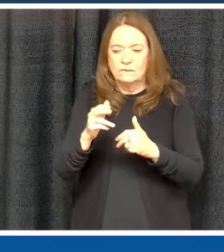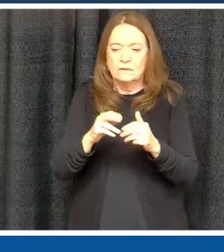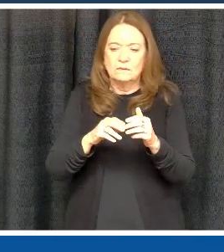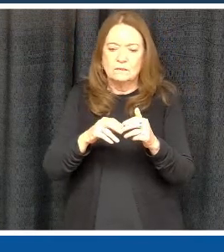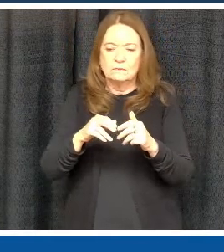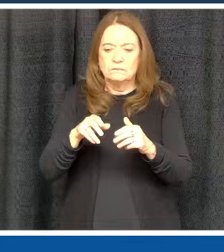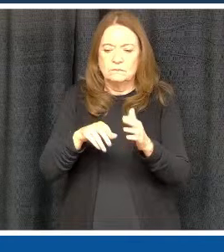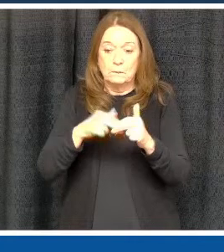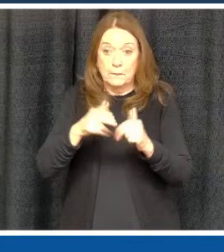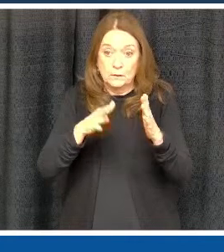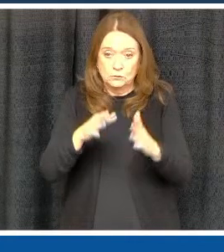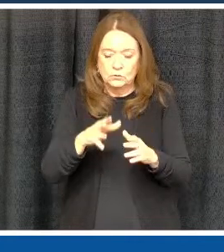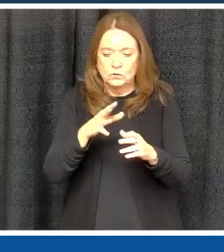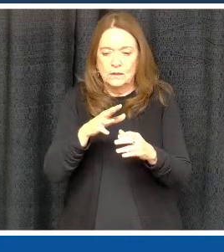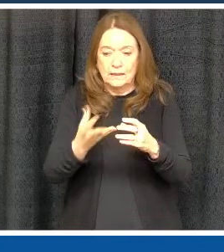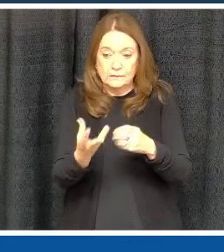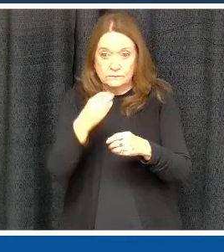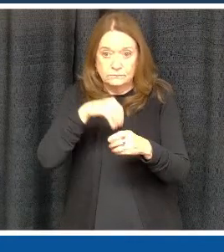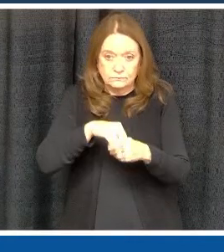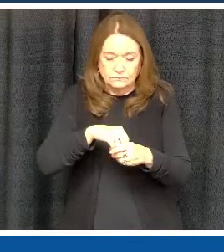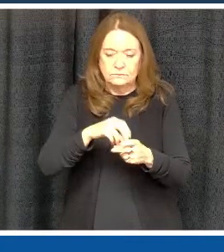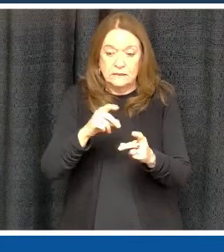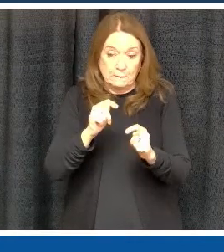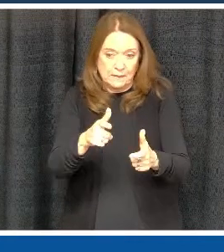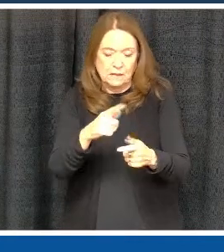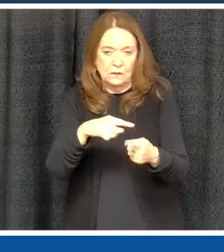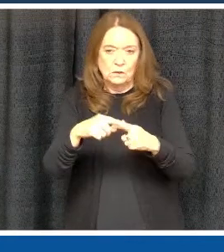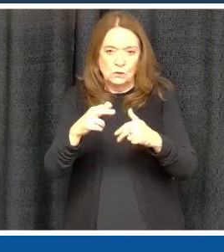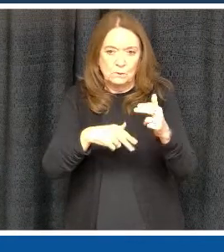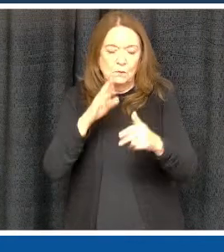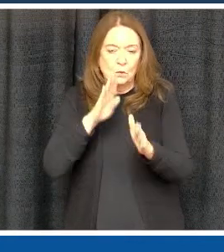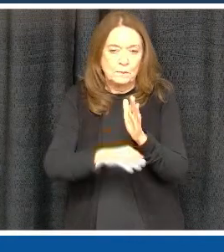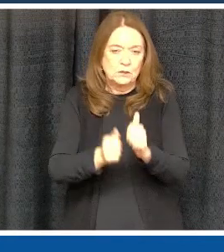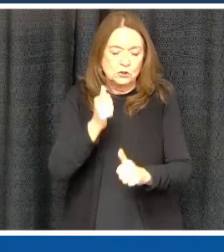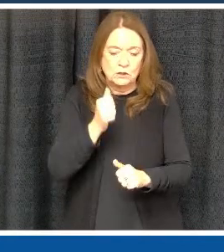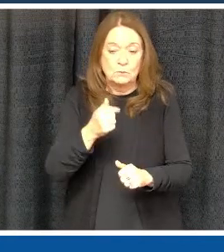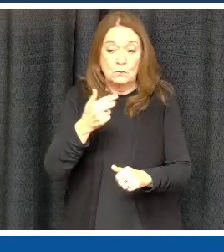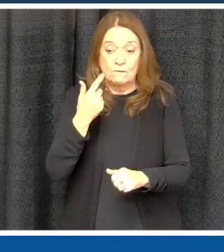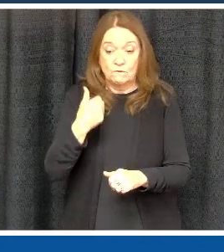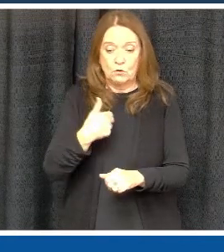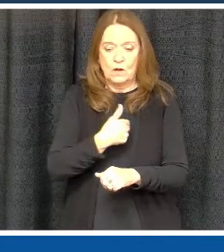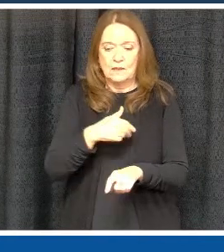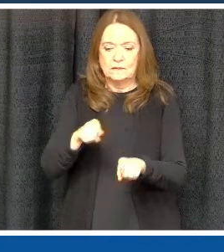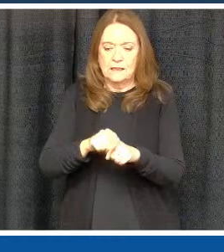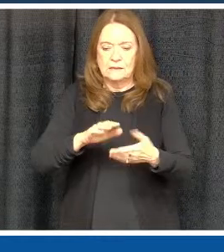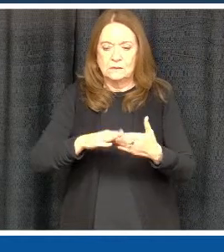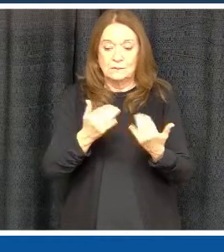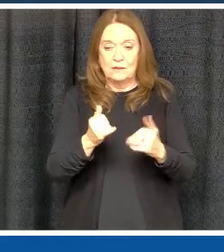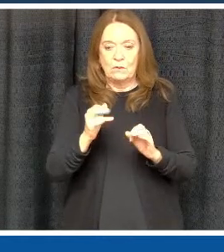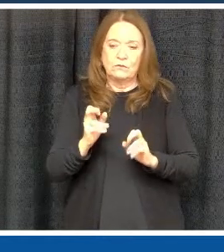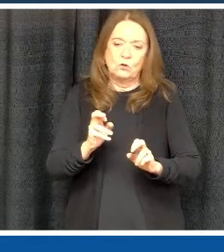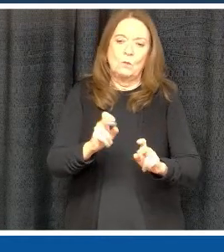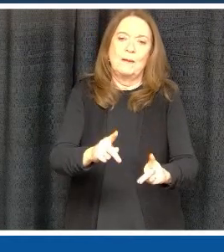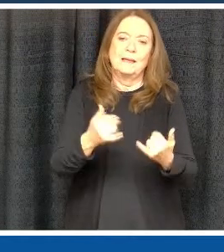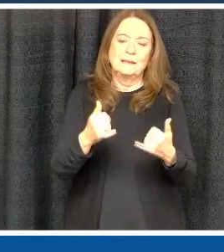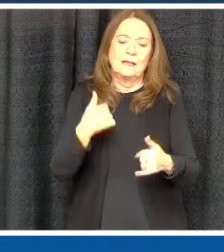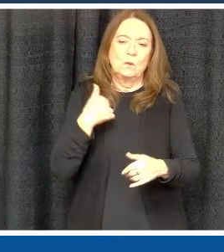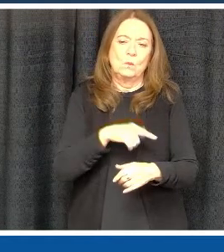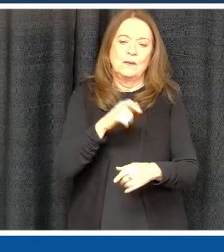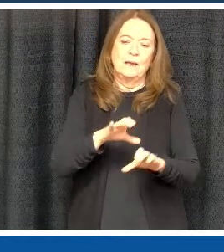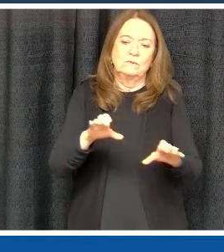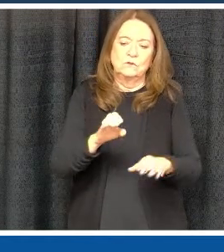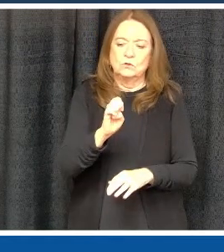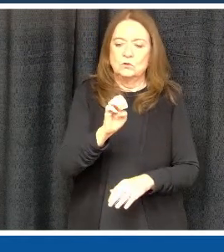that immediately when they were building, it would be cheaper. For us as a community to go back, now we have to do